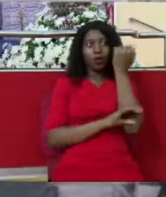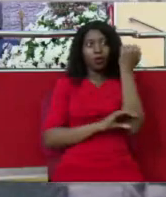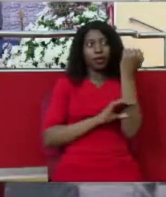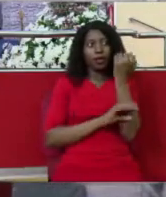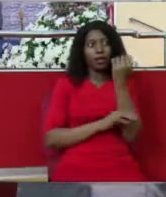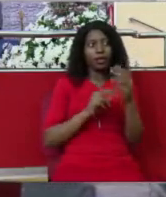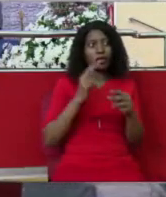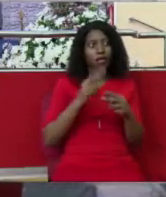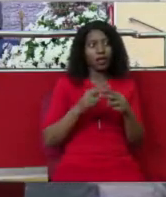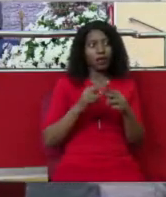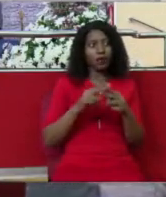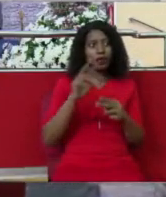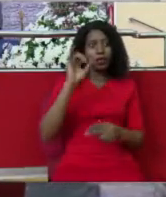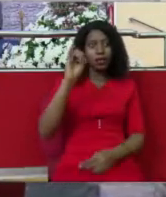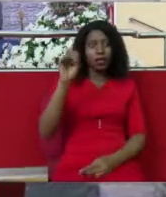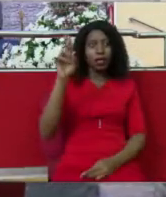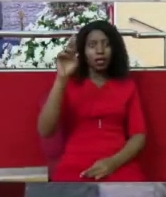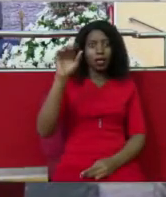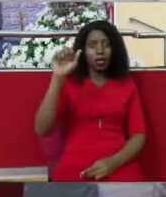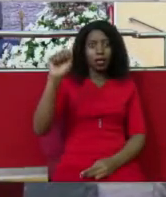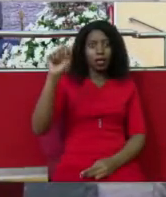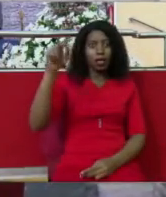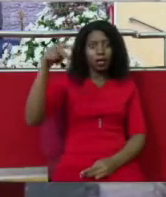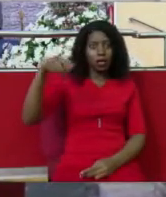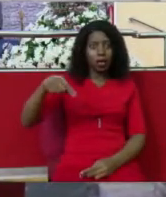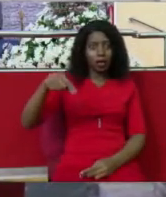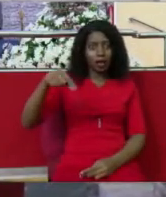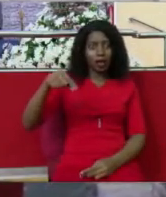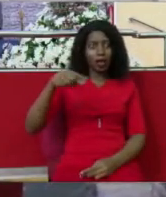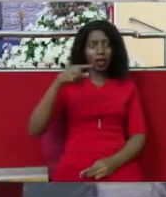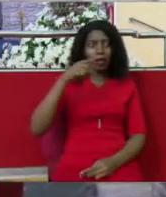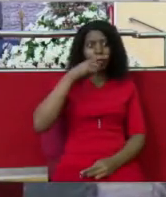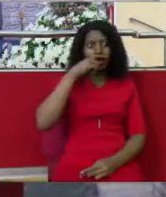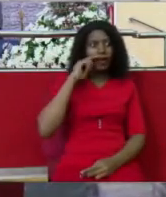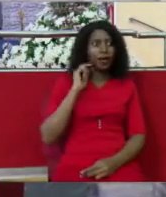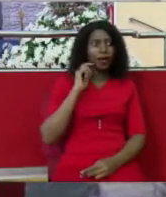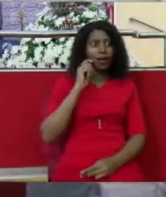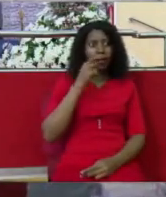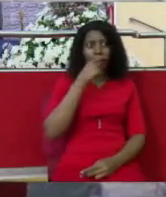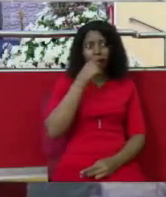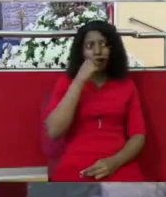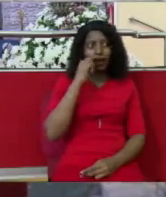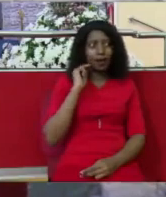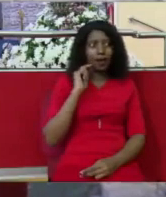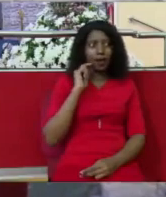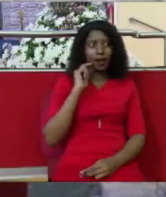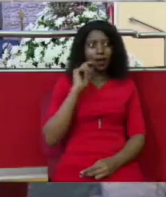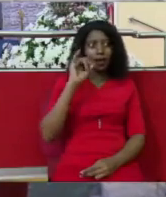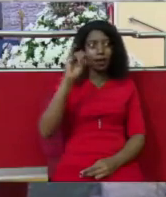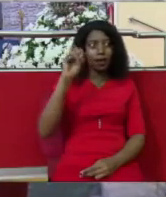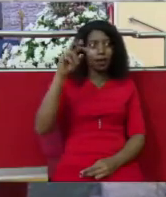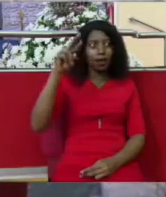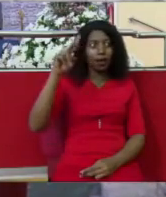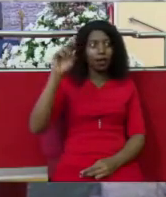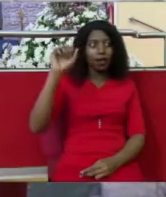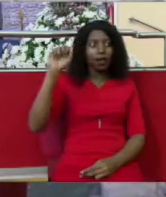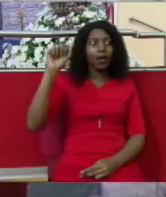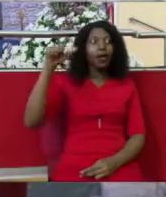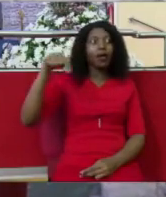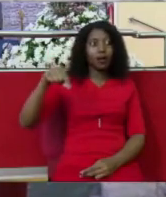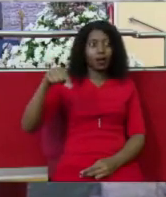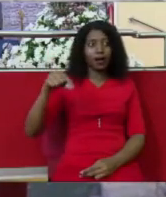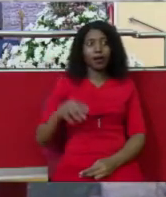ya leo. That was where Jonah needed to go and preach. Huko ndio Jonah alikuwa anastahili kwenda kuhubiri. And call for repentance. Na